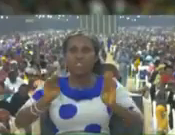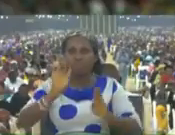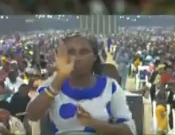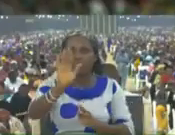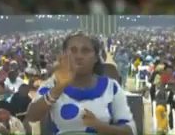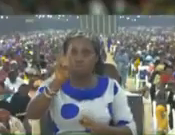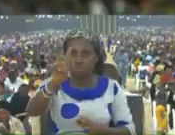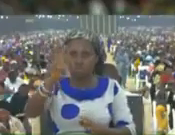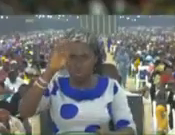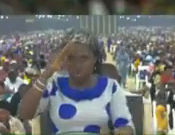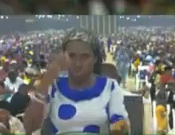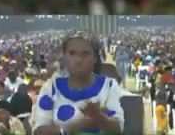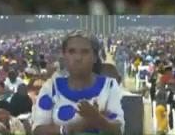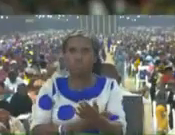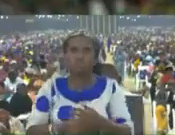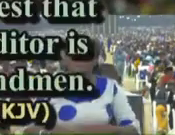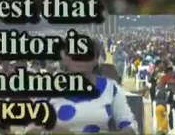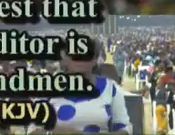money.